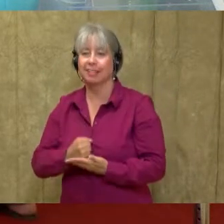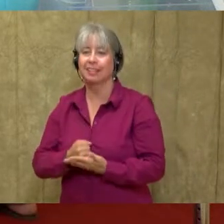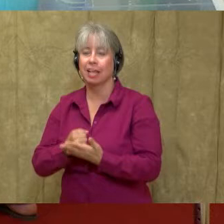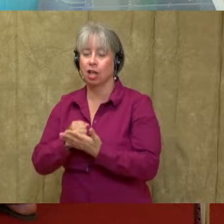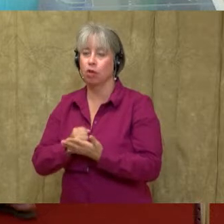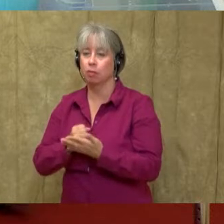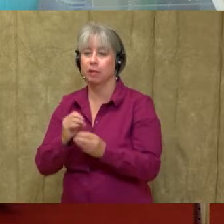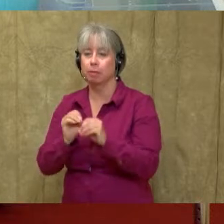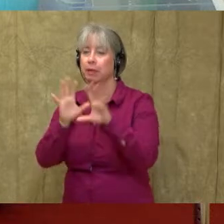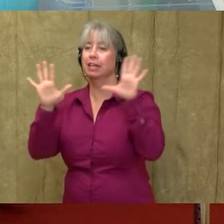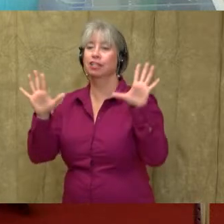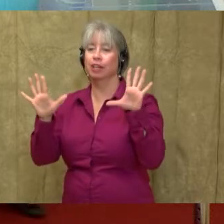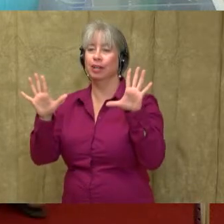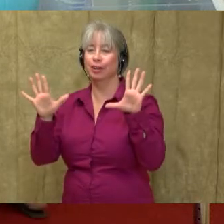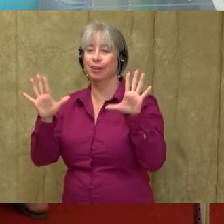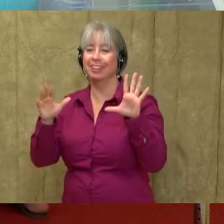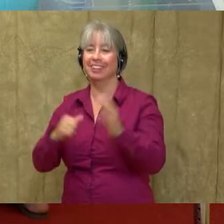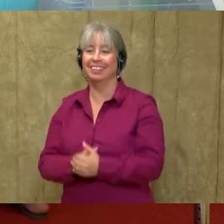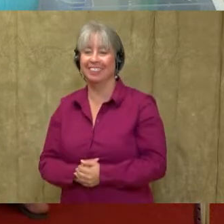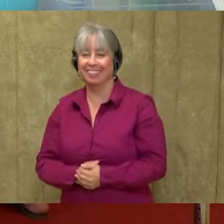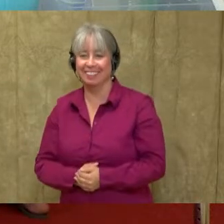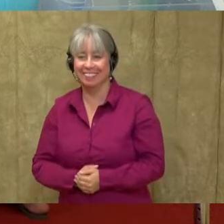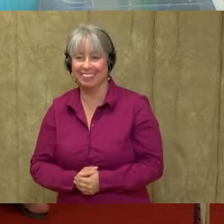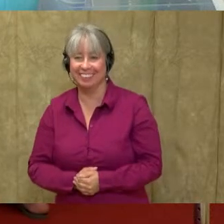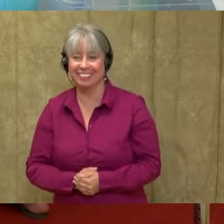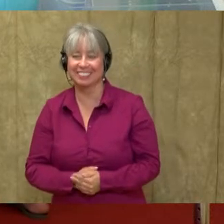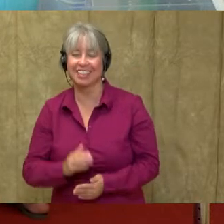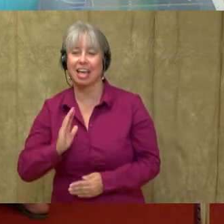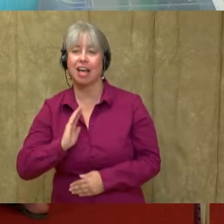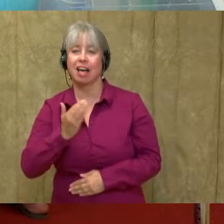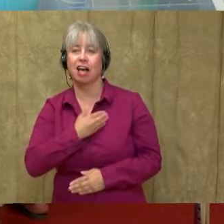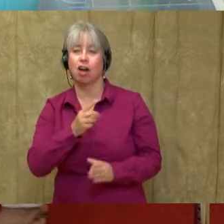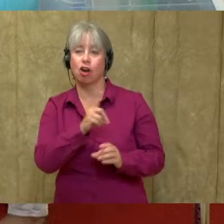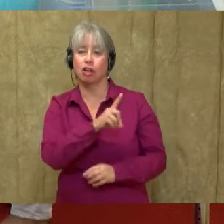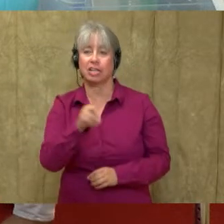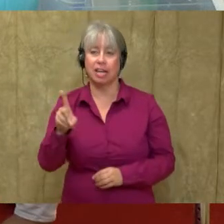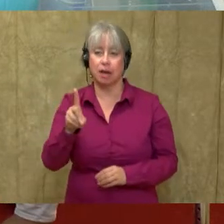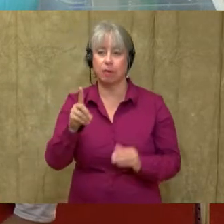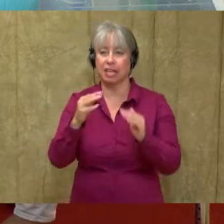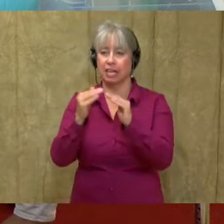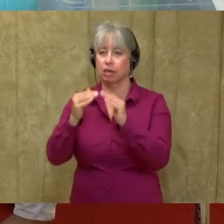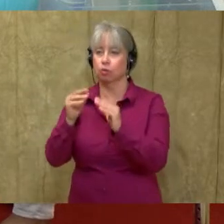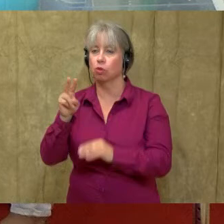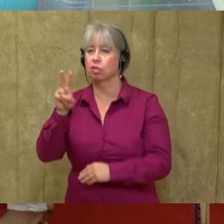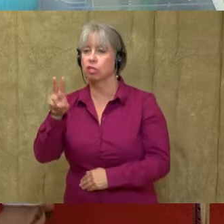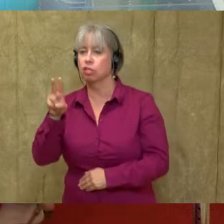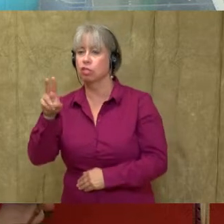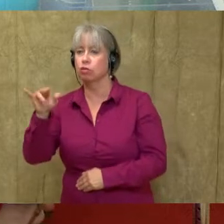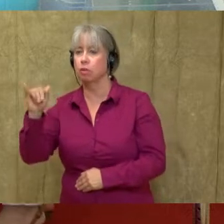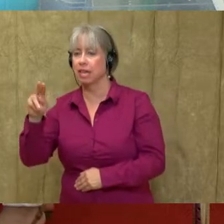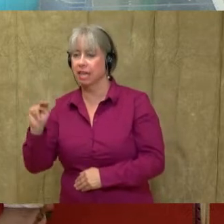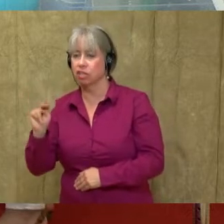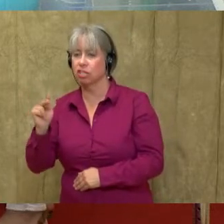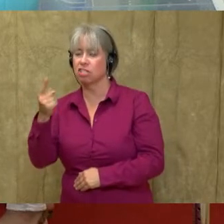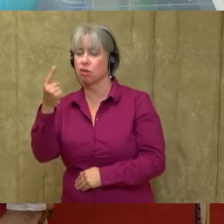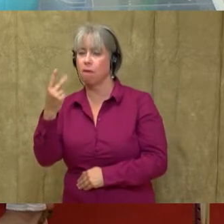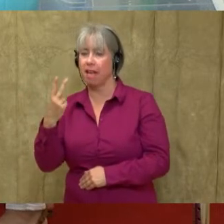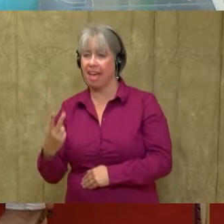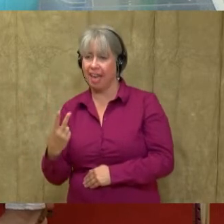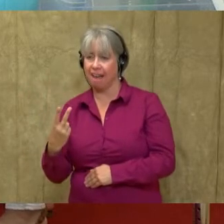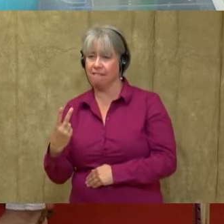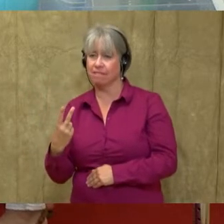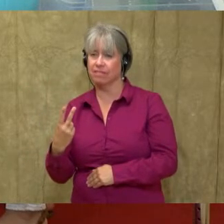about the radius. So our diameter was 2 inches. So half of that would be our